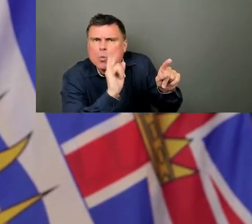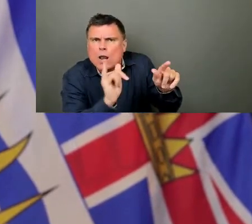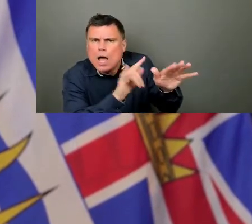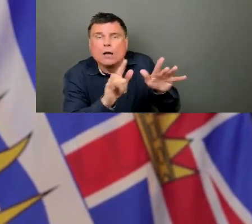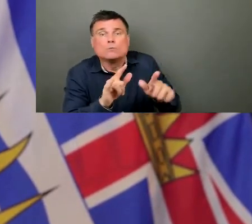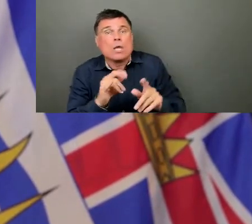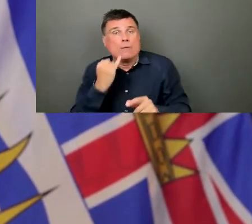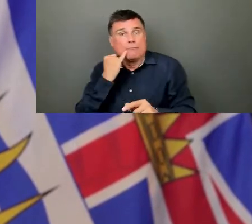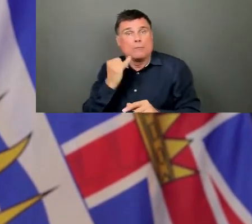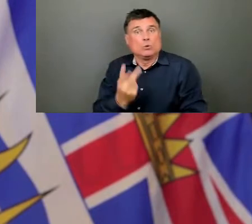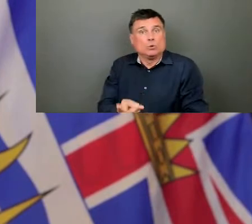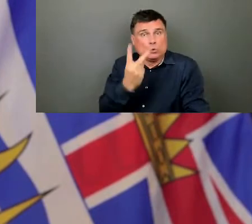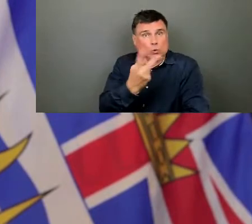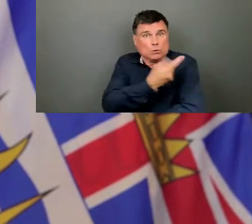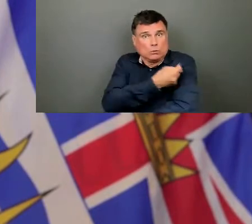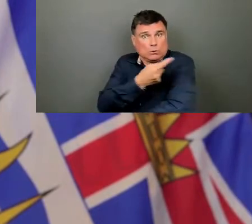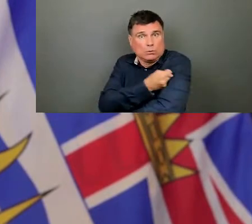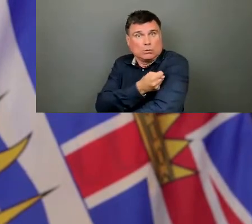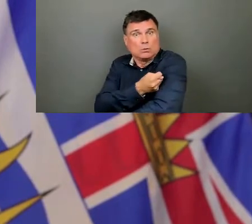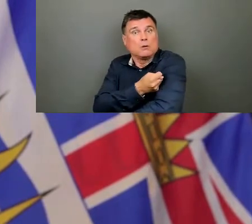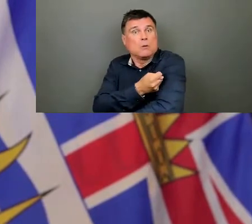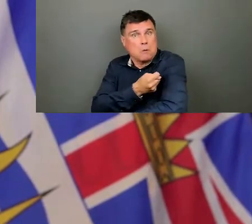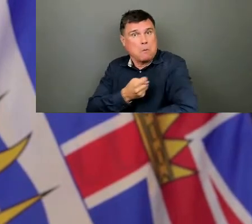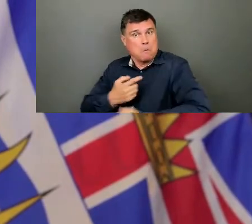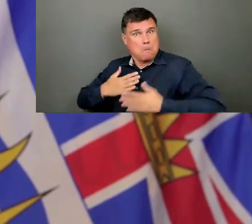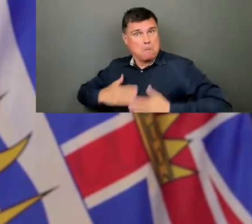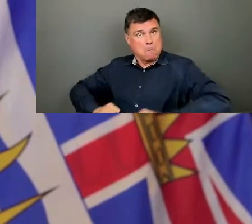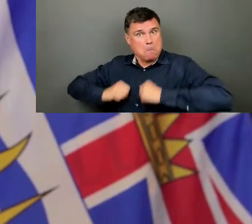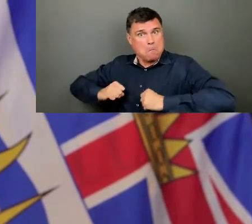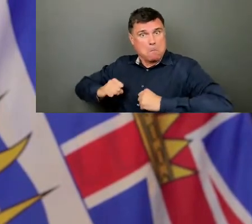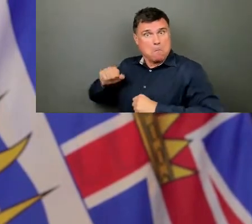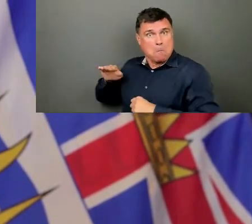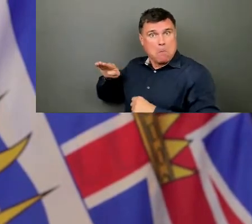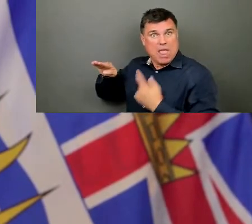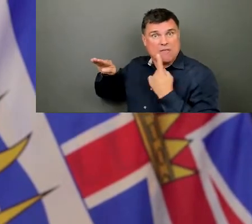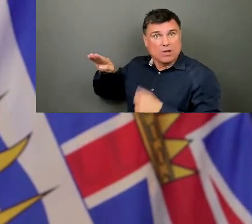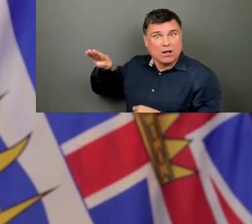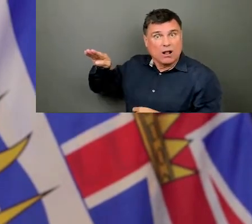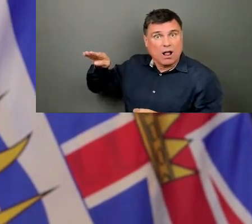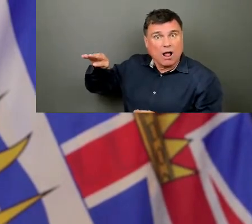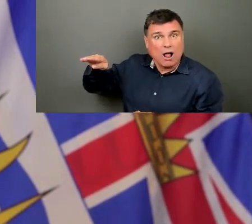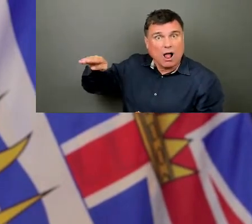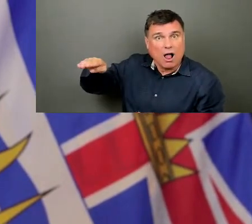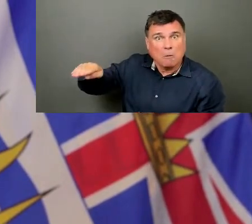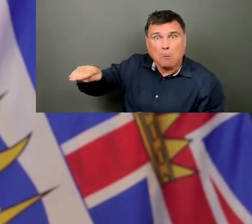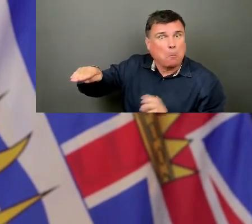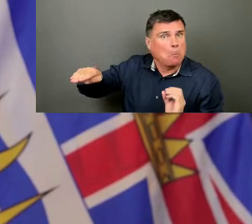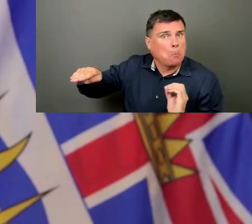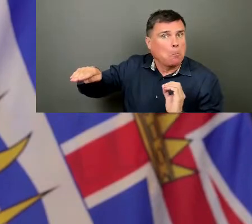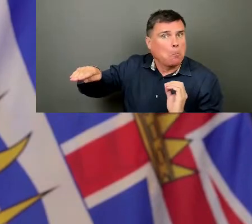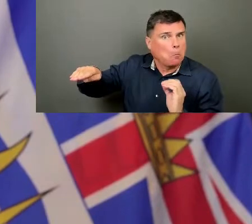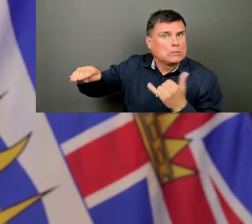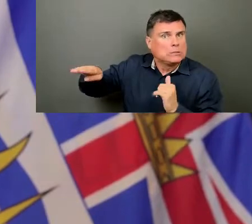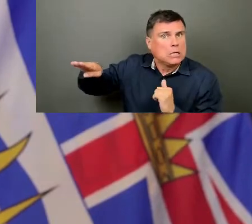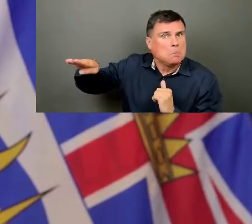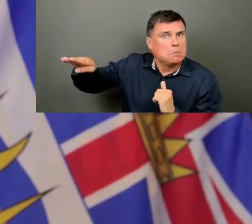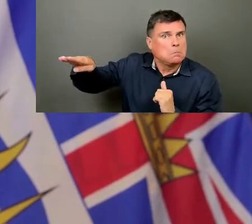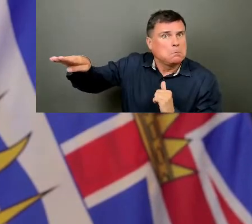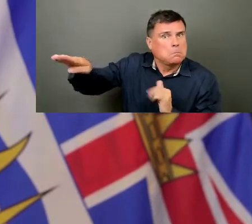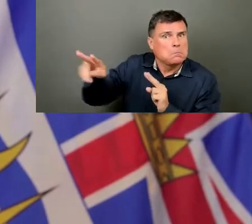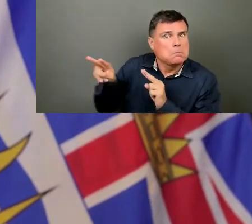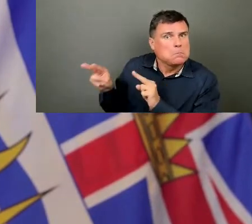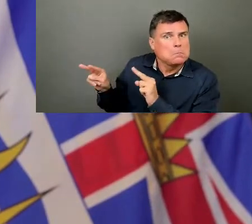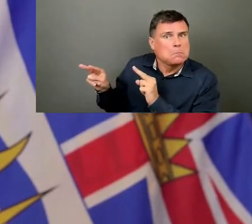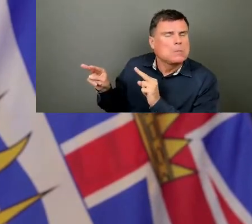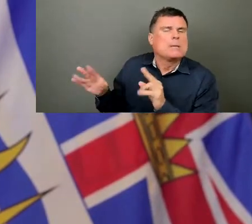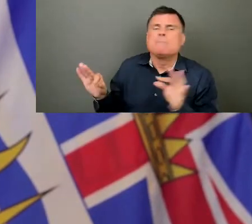we need to determine what is the appropriate interval, and it's looking like it maybe because we did most people